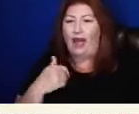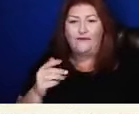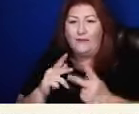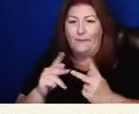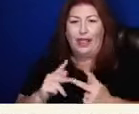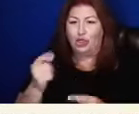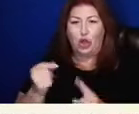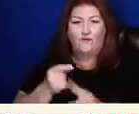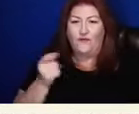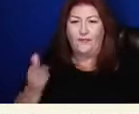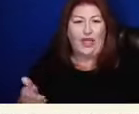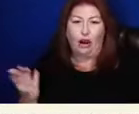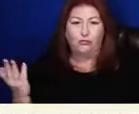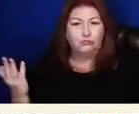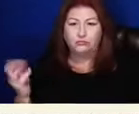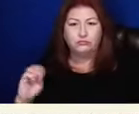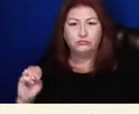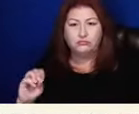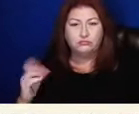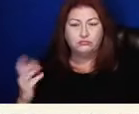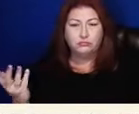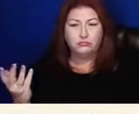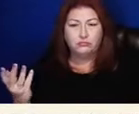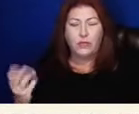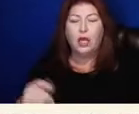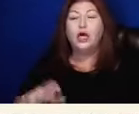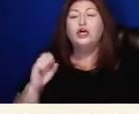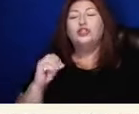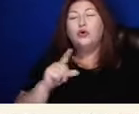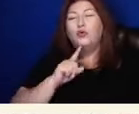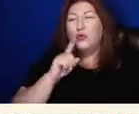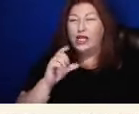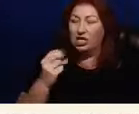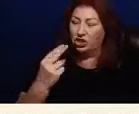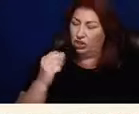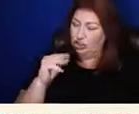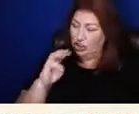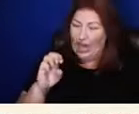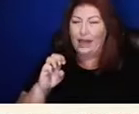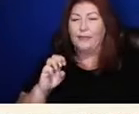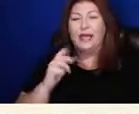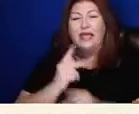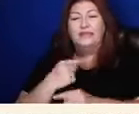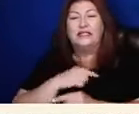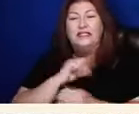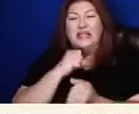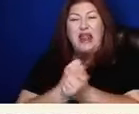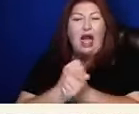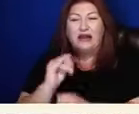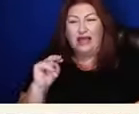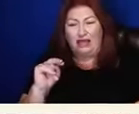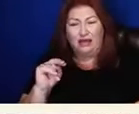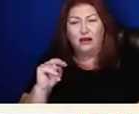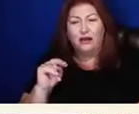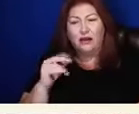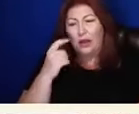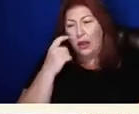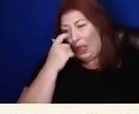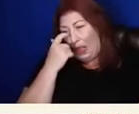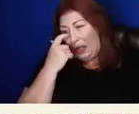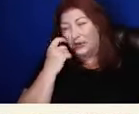from there. And so shame really keeps us locked in to a really